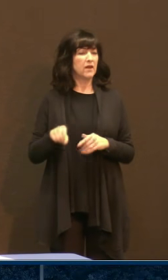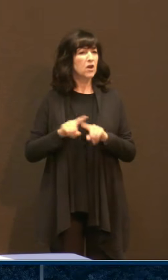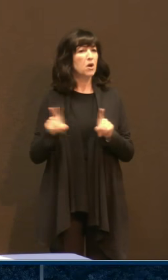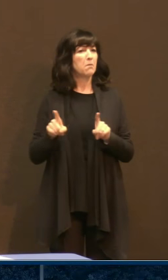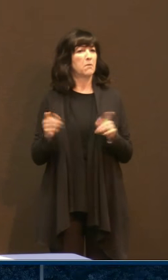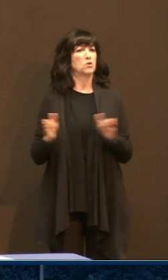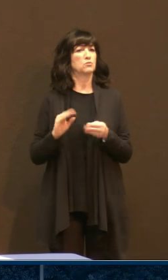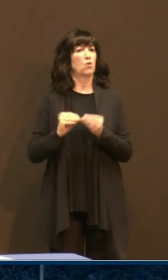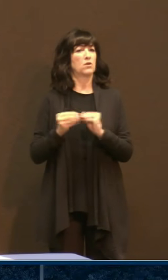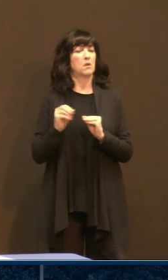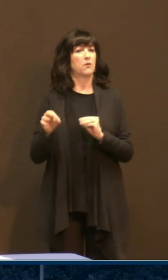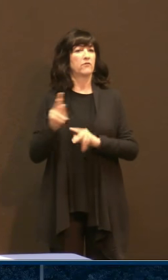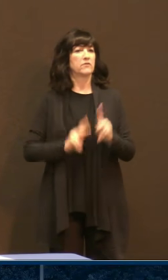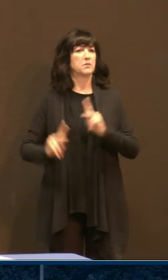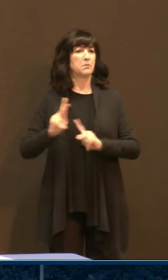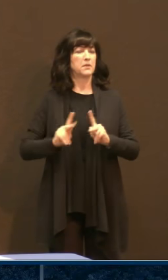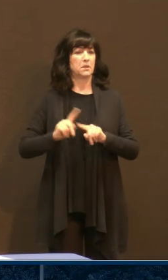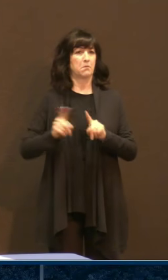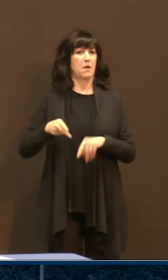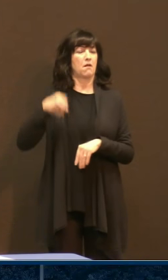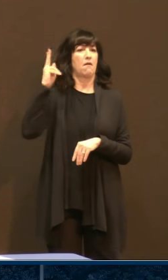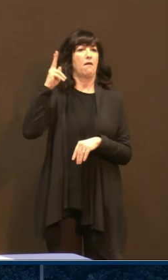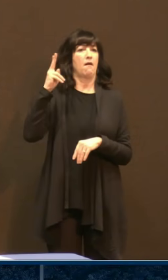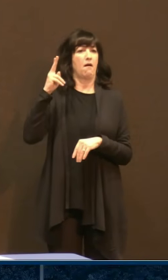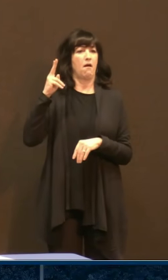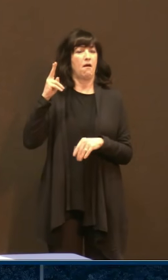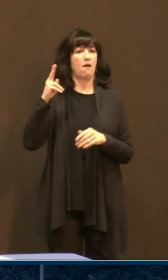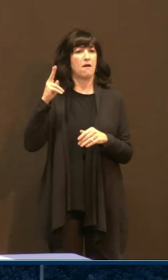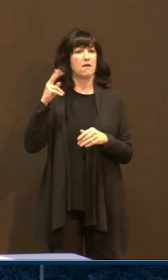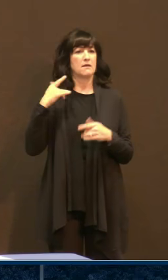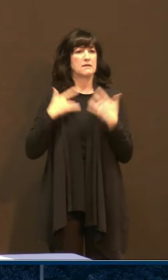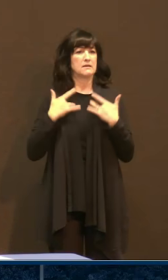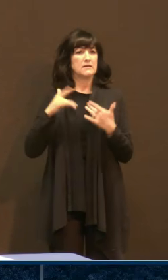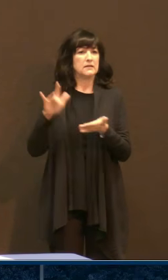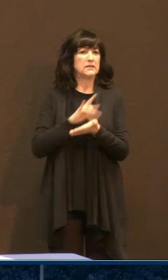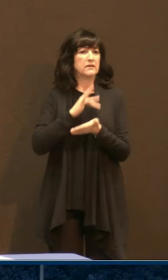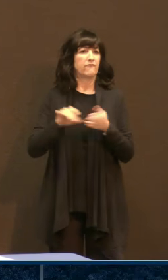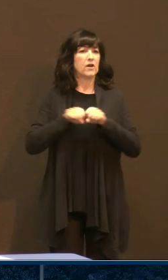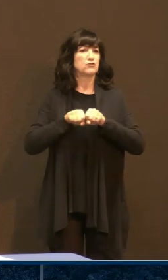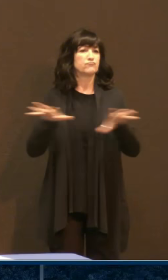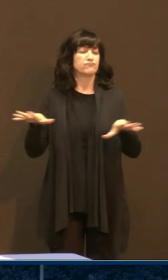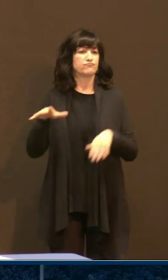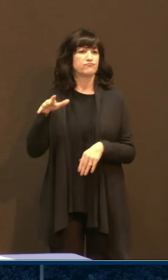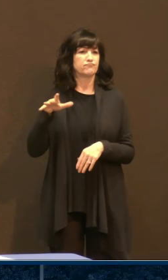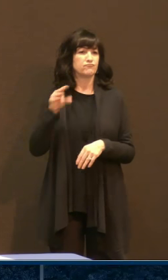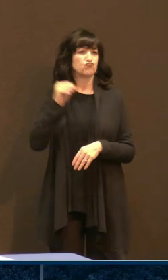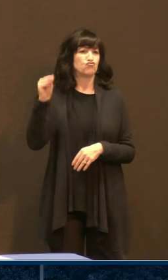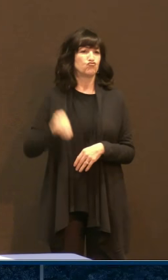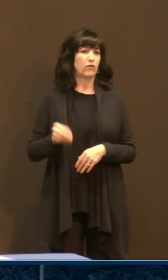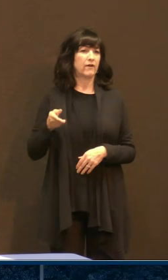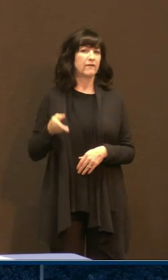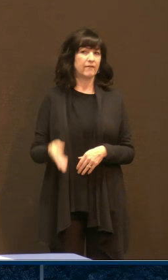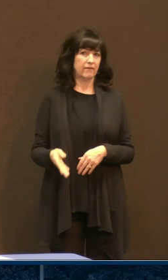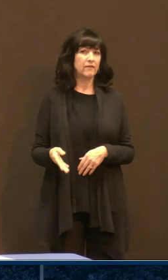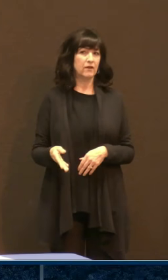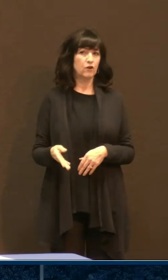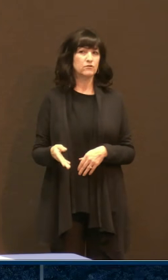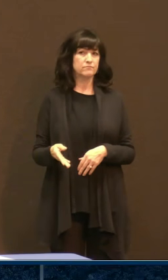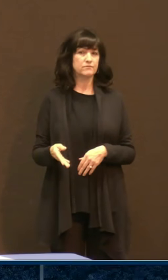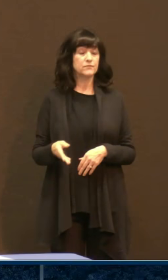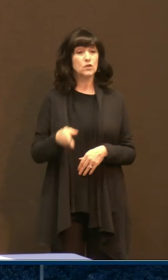so significantly higher infection rate there, and we still have